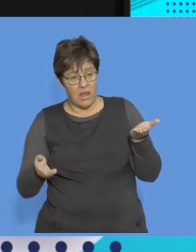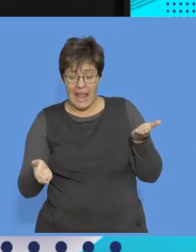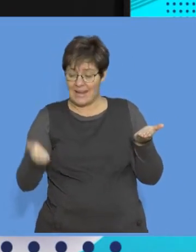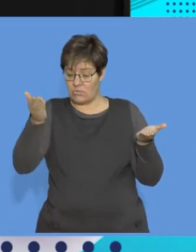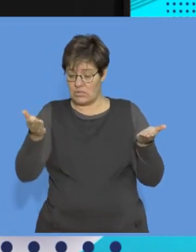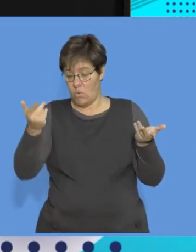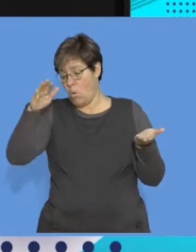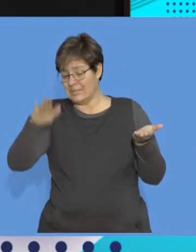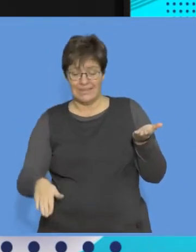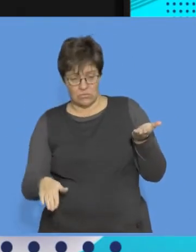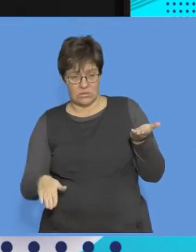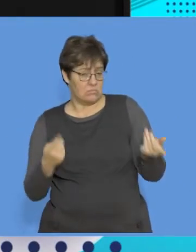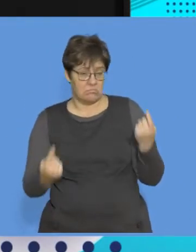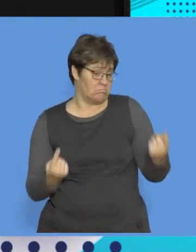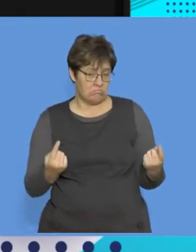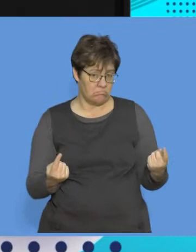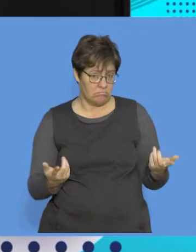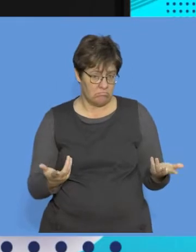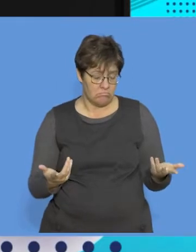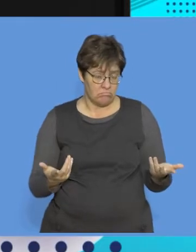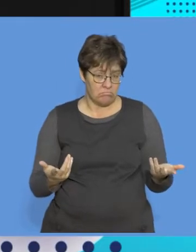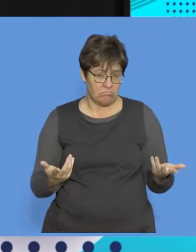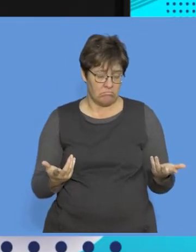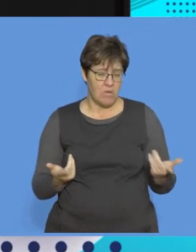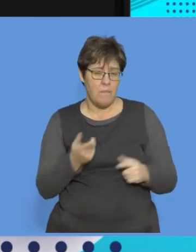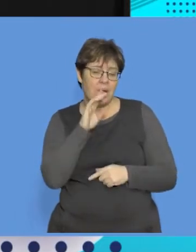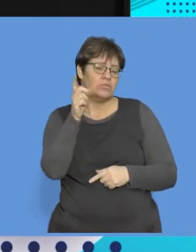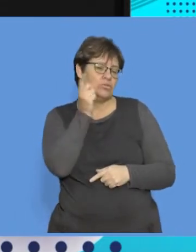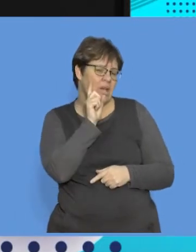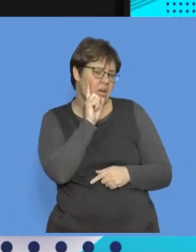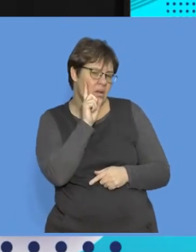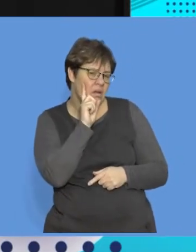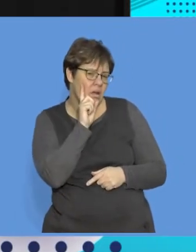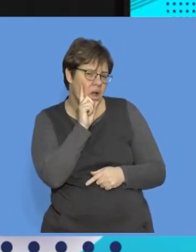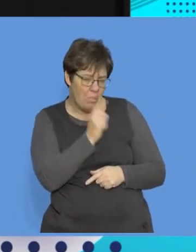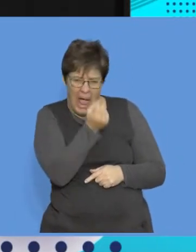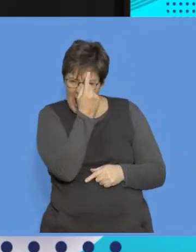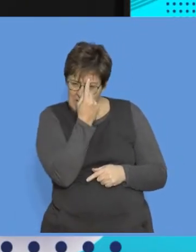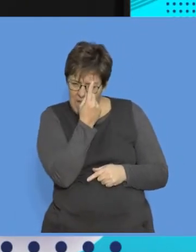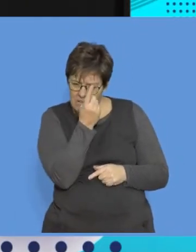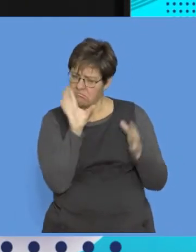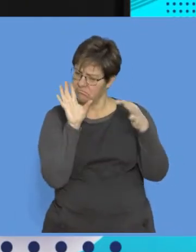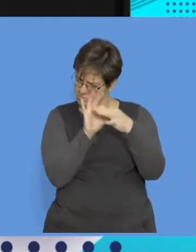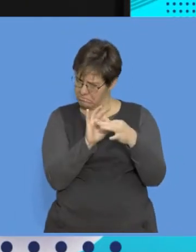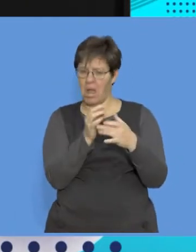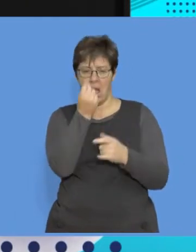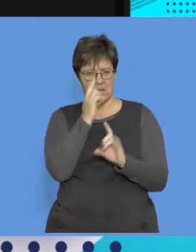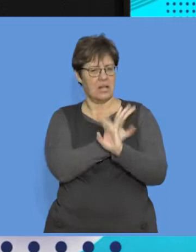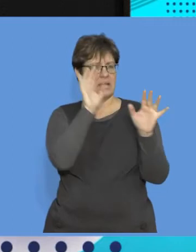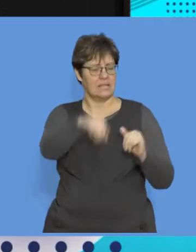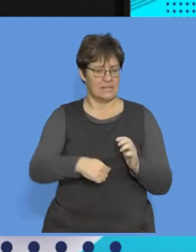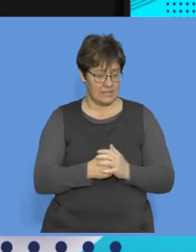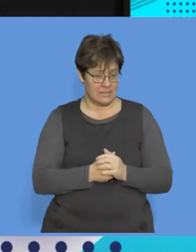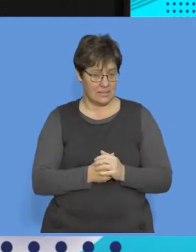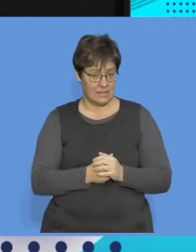or decrease, or whatever the case might be? You've got to check, is this making sense? And of course, in your exam,